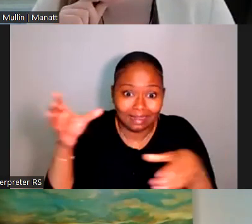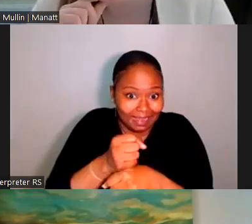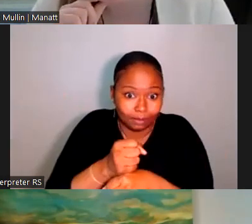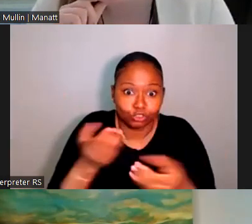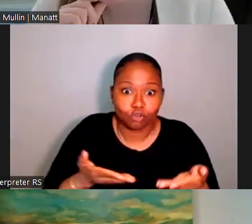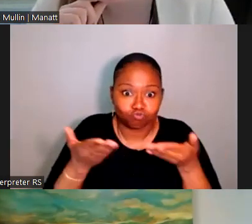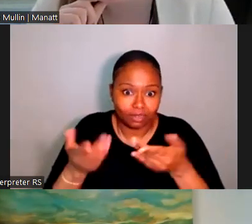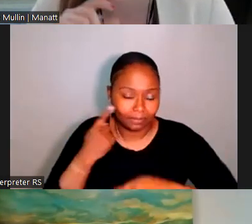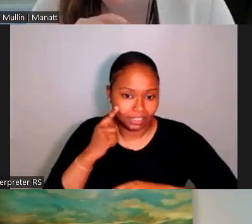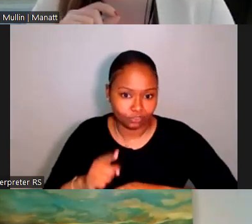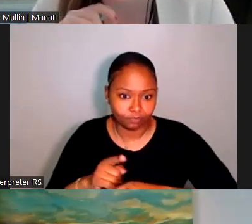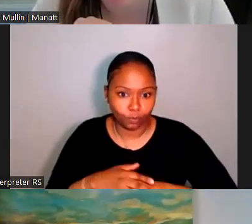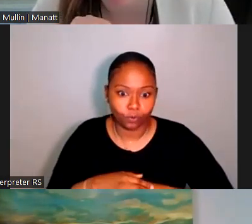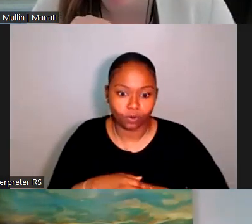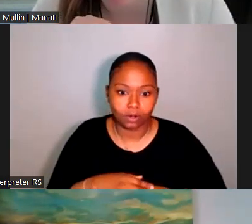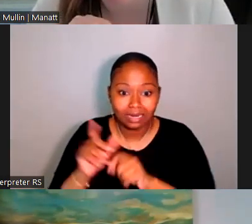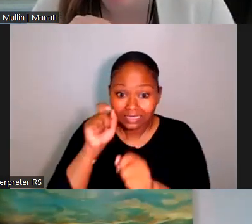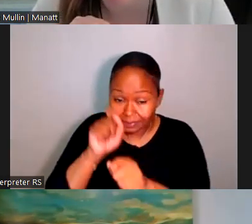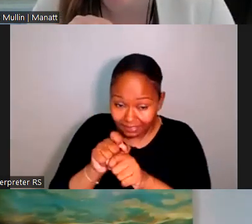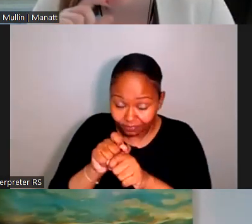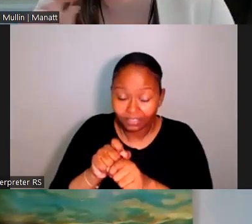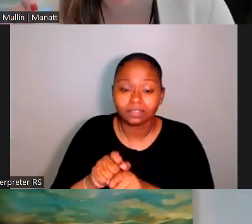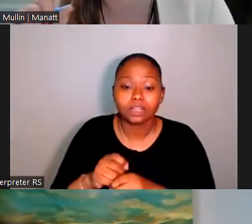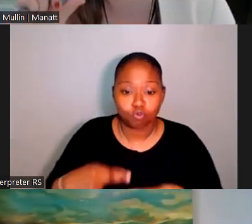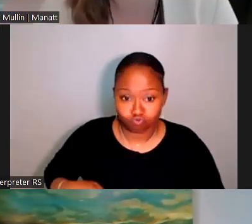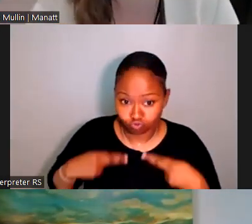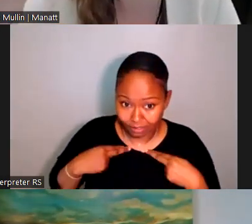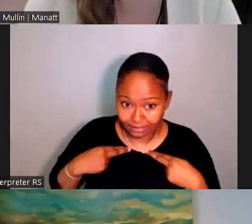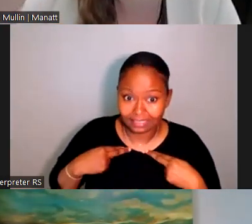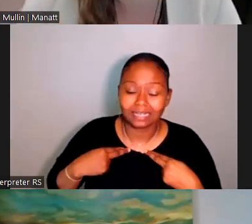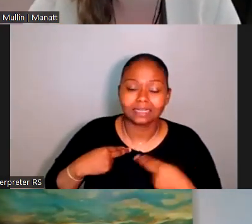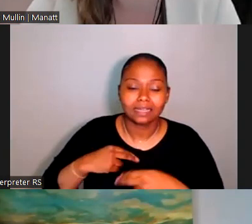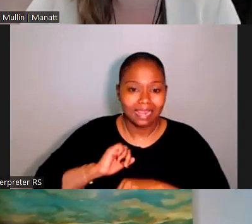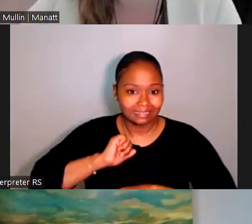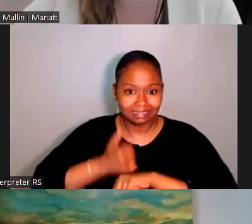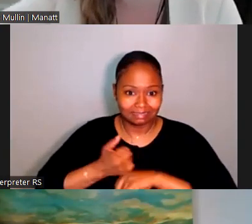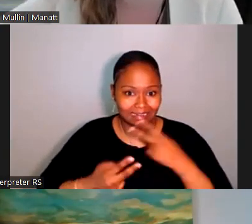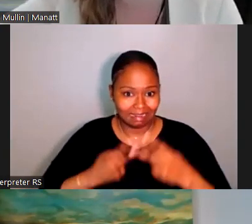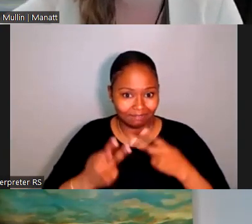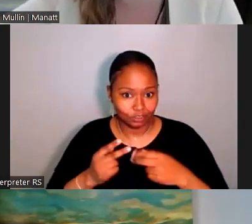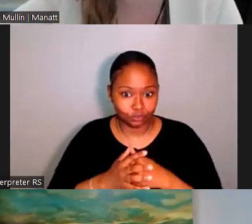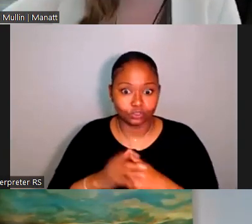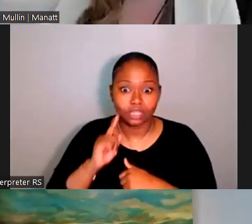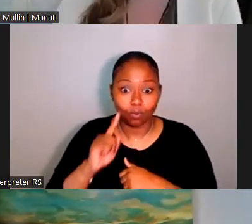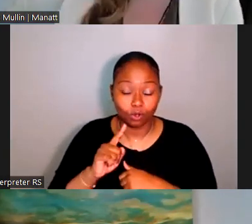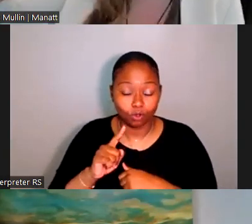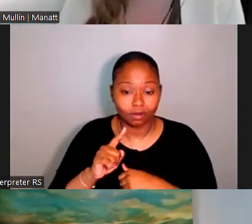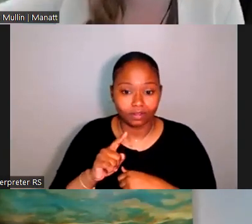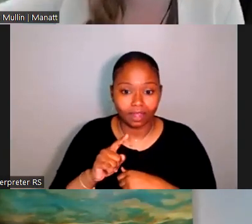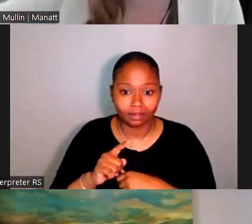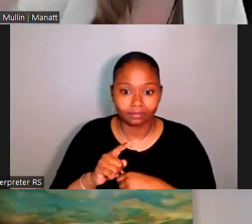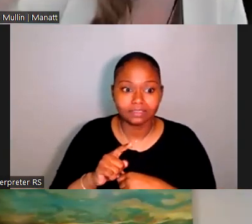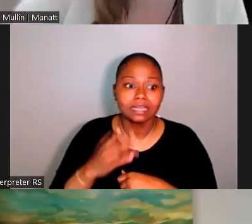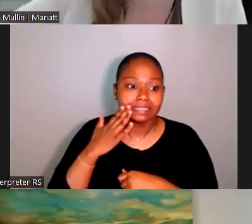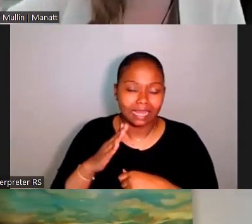for specifically resident designated visitors. So I'm acknowledging I think we've sort of acknowledged we're setting aside and putting